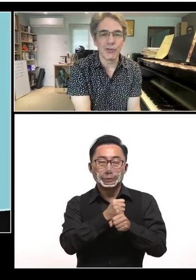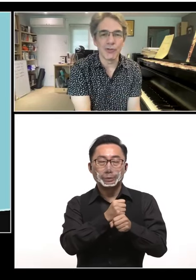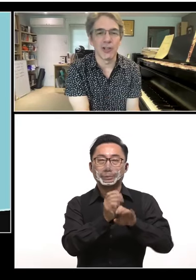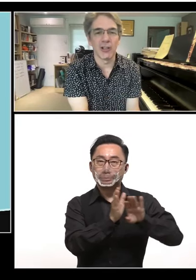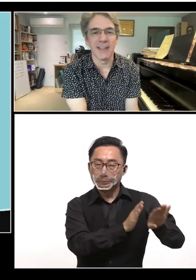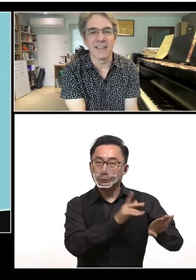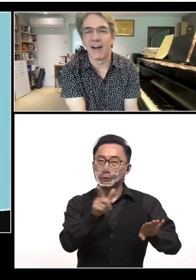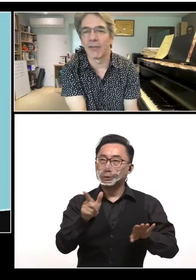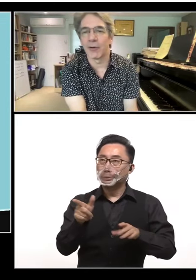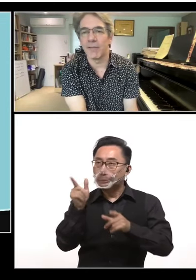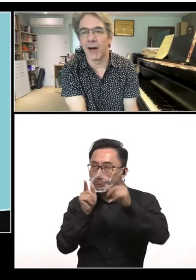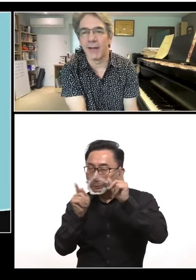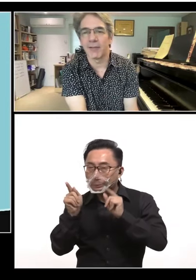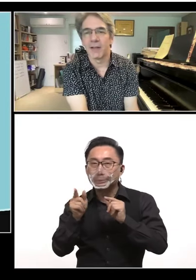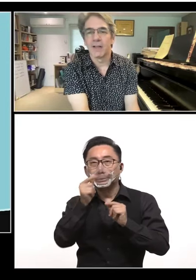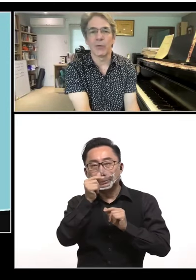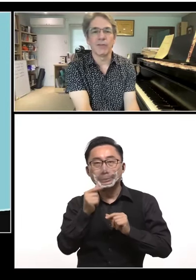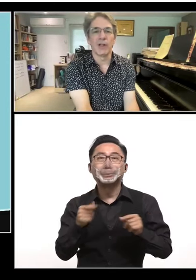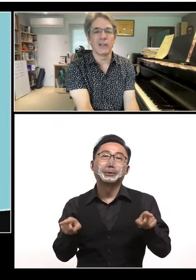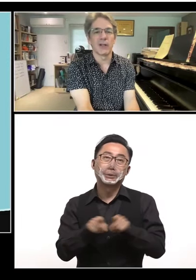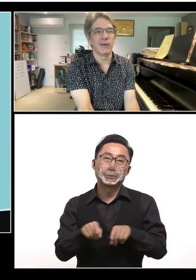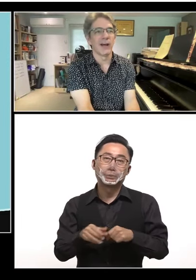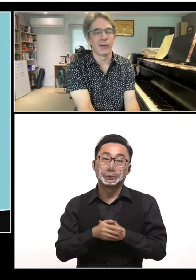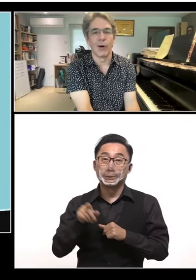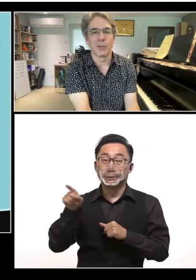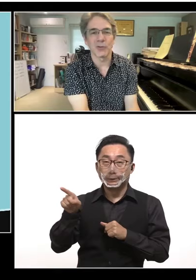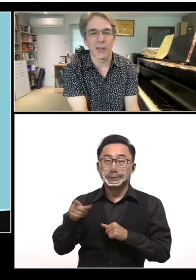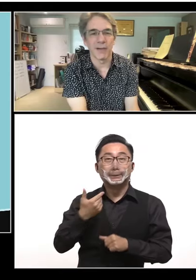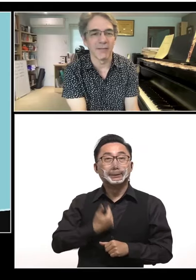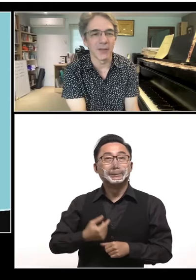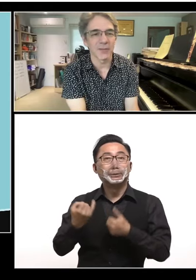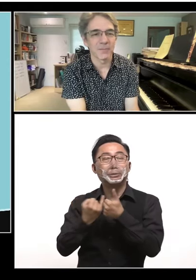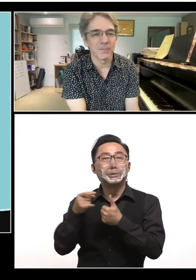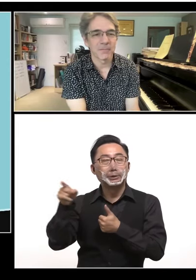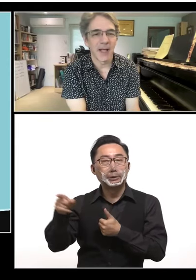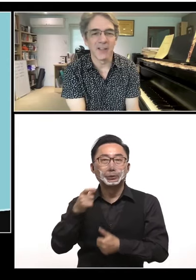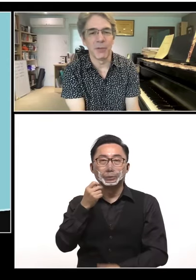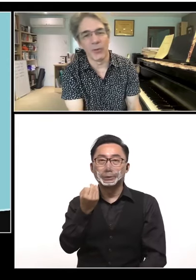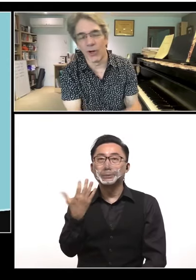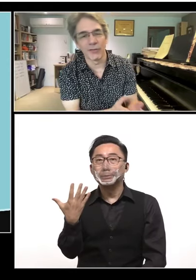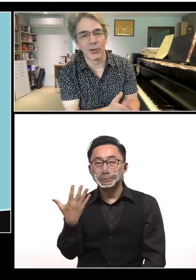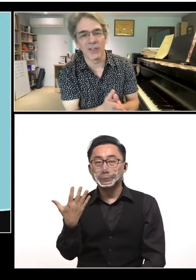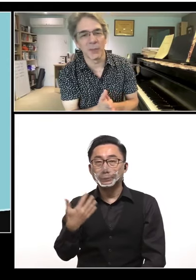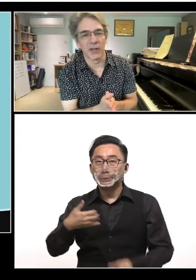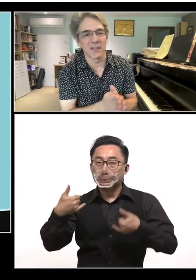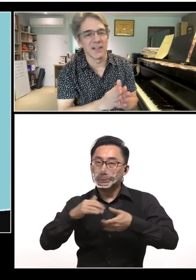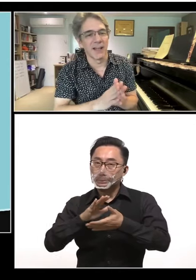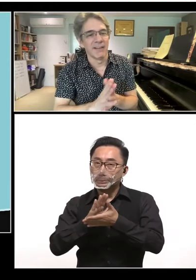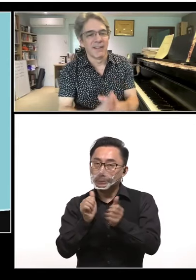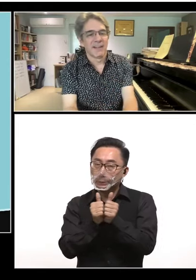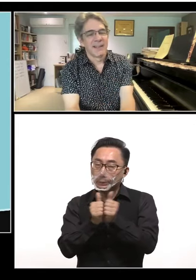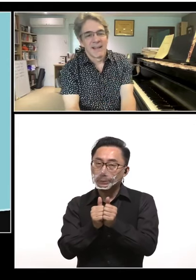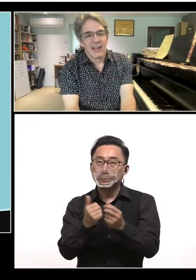Xu Jiacheng is now 35. So we've known each other now for almost 25 years. And it's been a wonderful experience